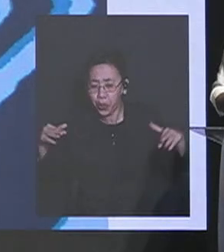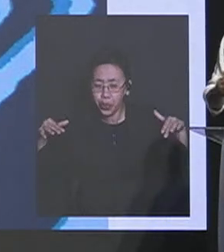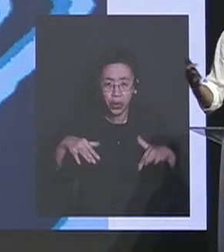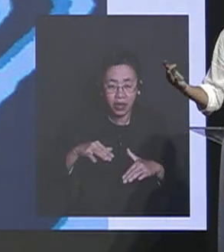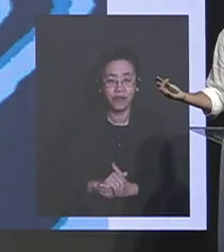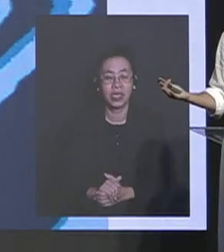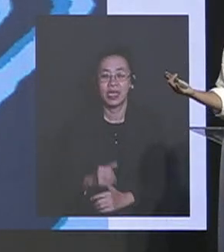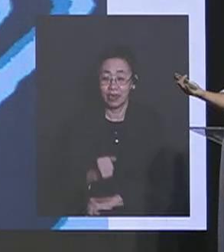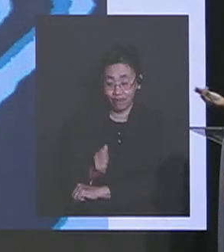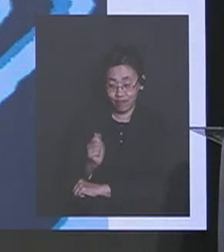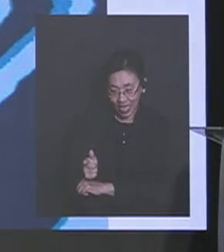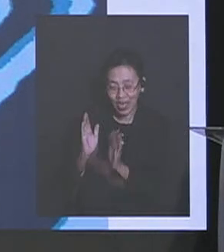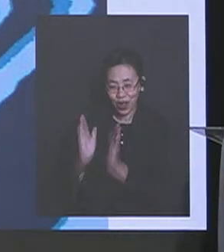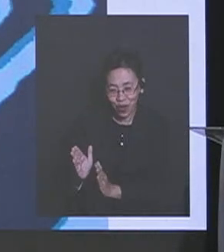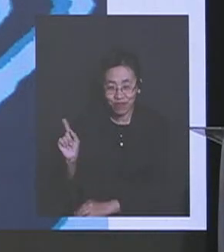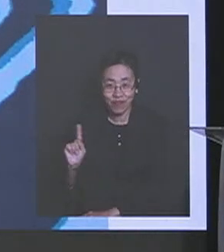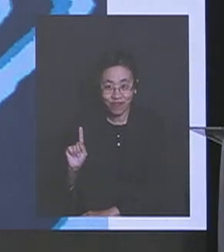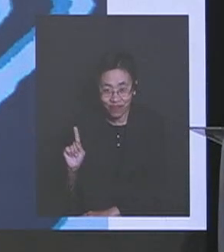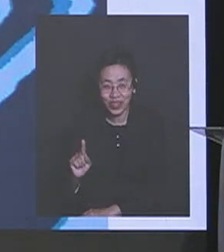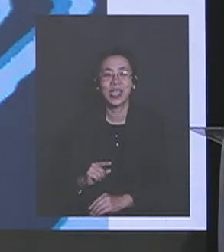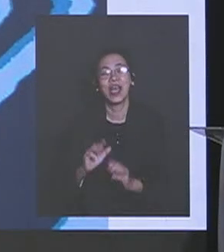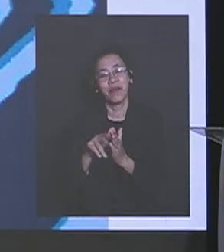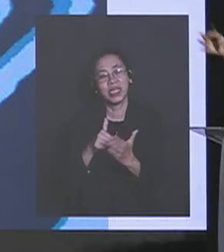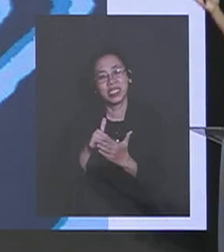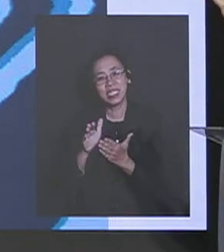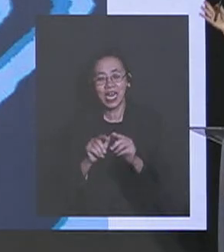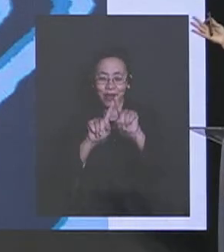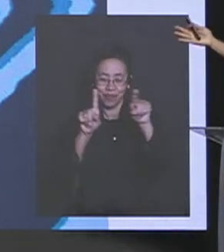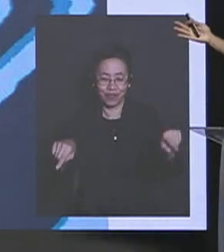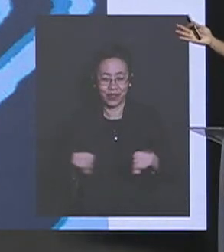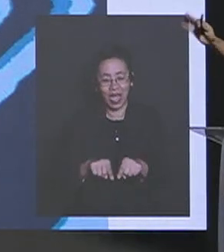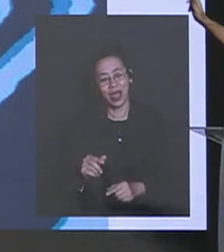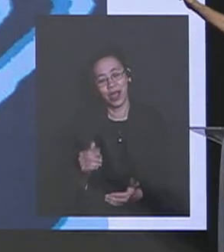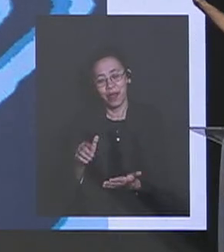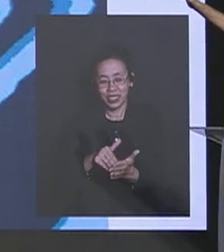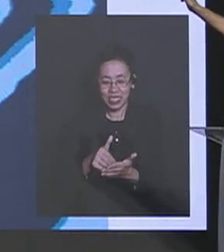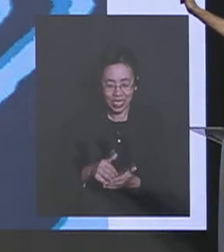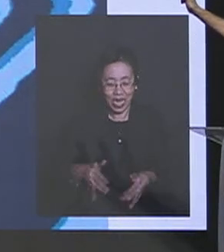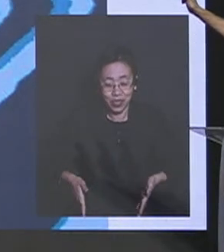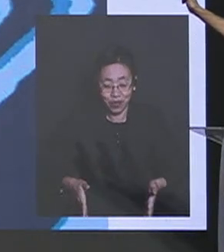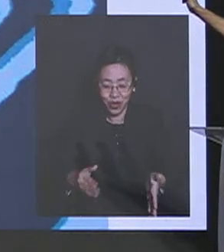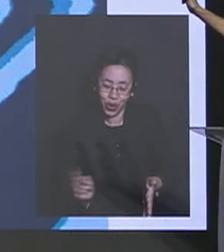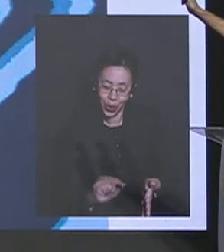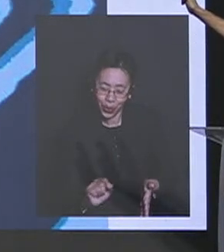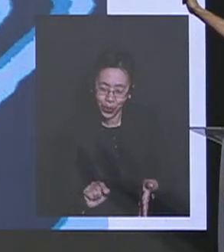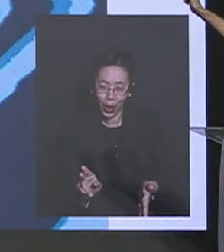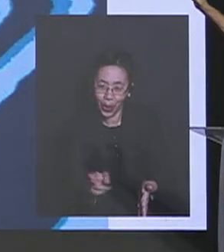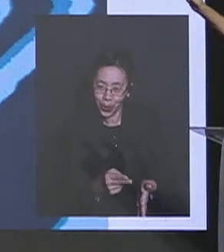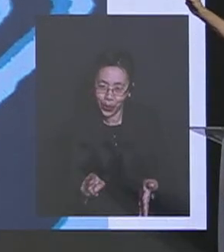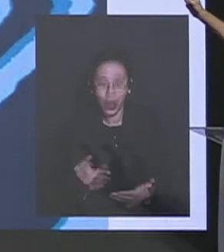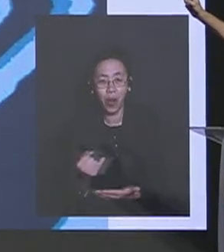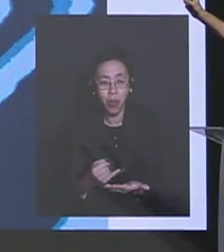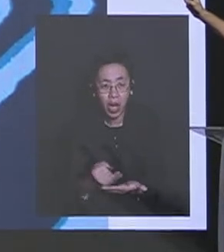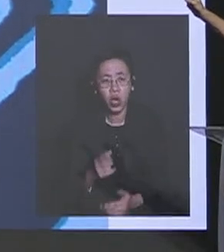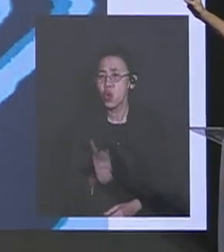paint the street, through asphalt art. Again, nothing has changed. Everything here is temporary. So the idea is we can test